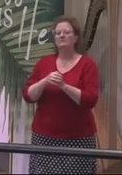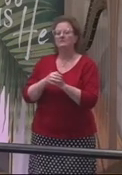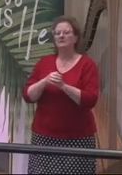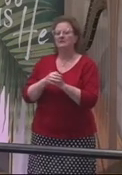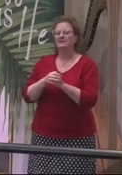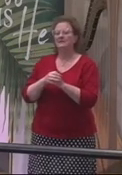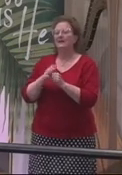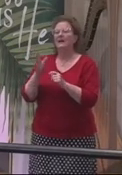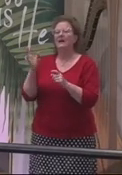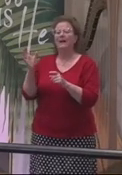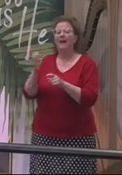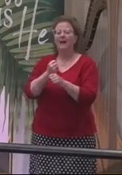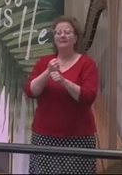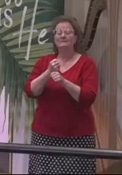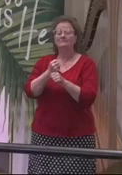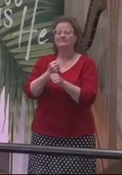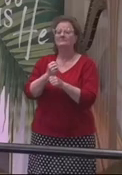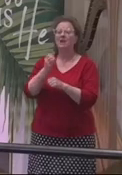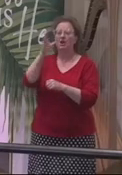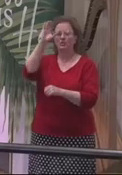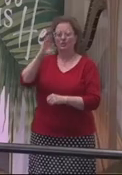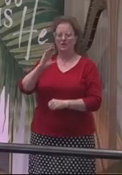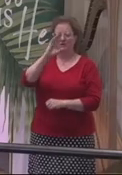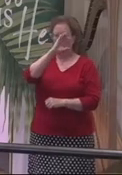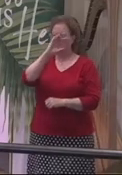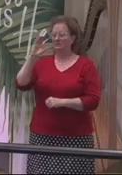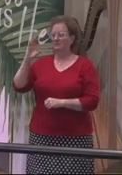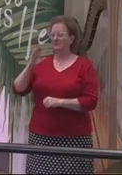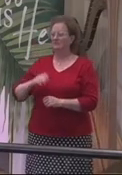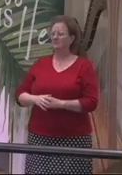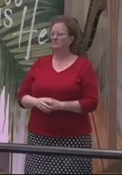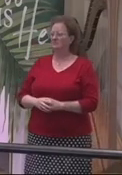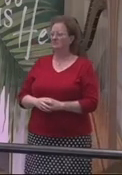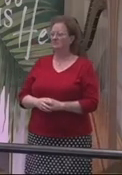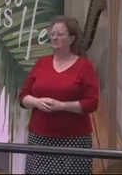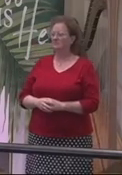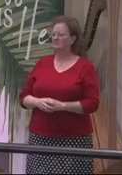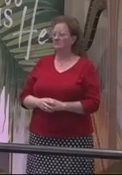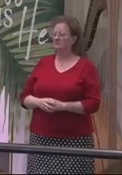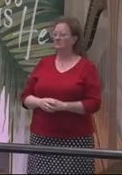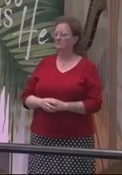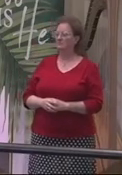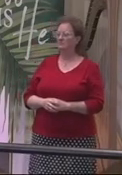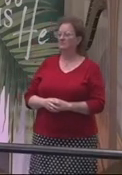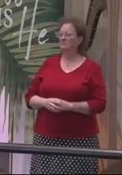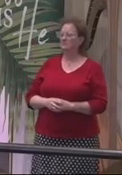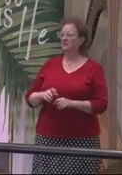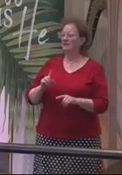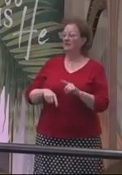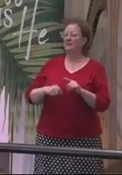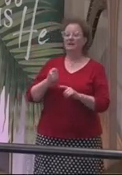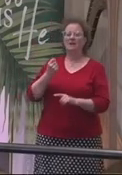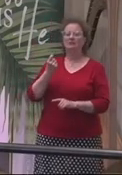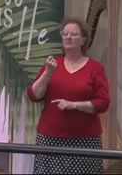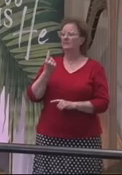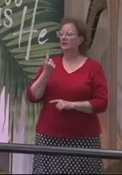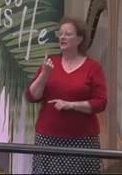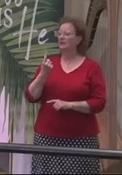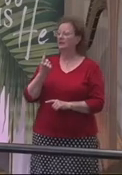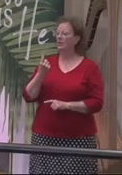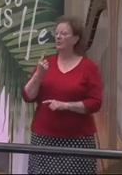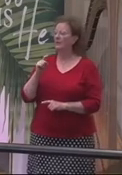cross. That's kind of hard, isn't it? But what they couldn't understand is what they would